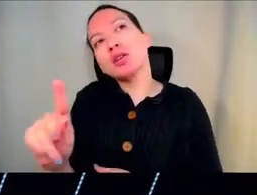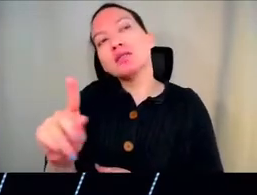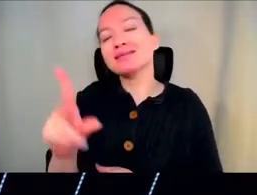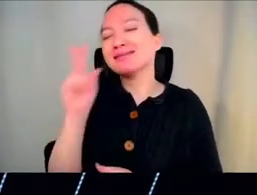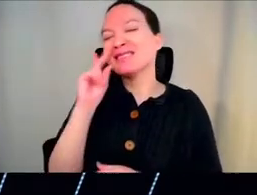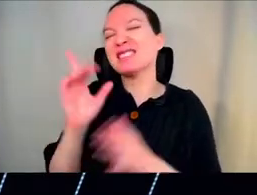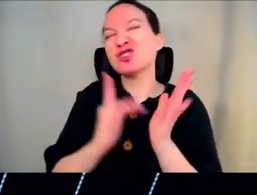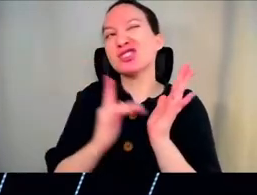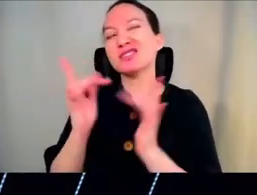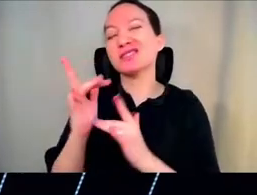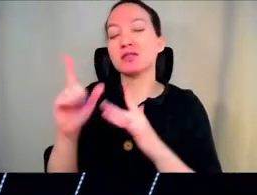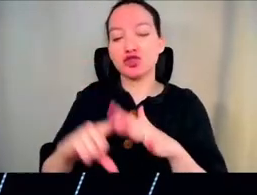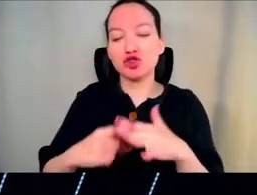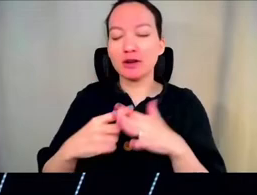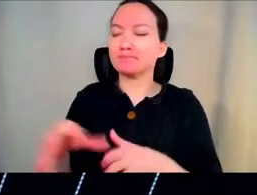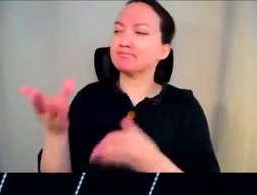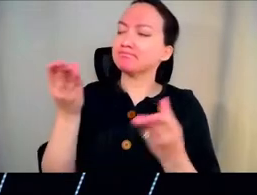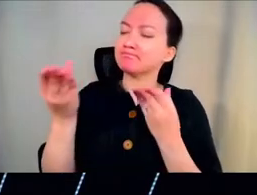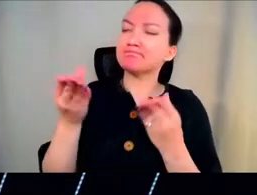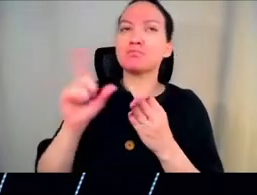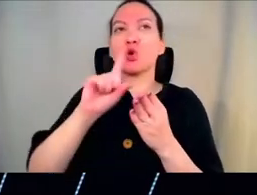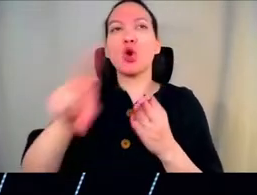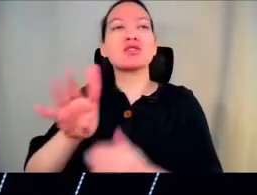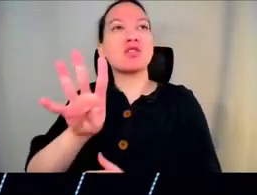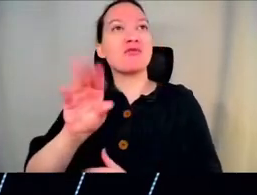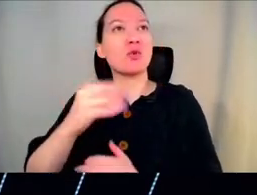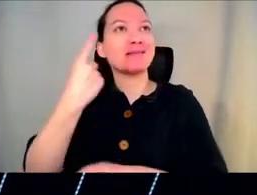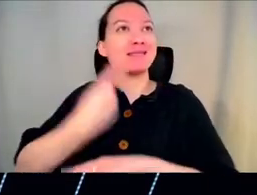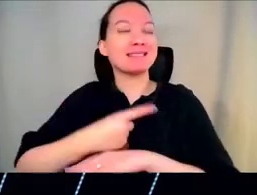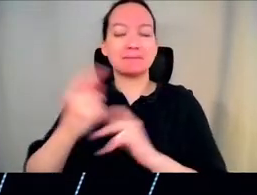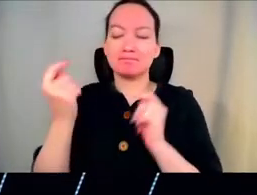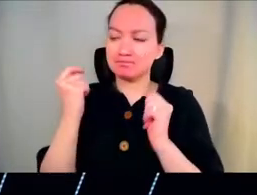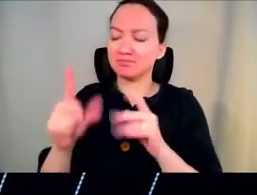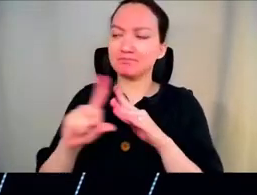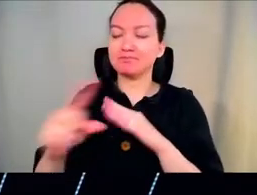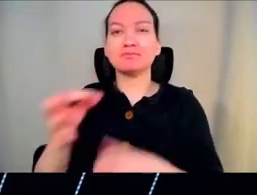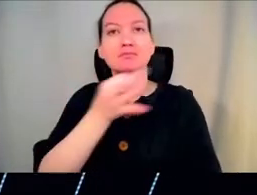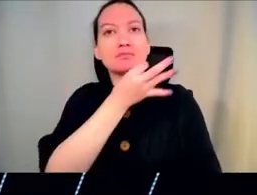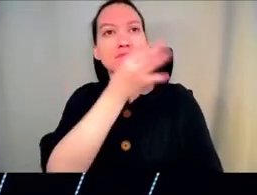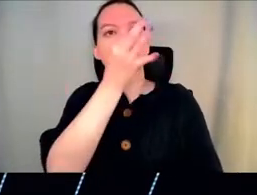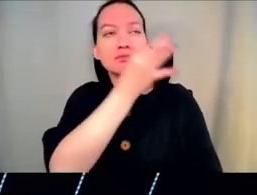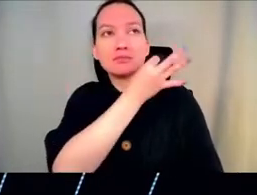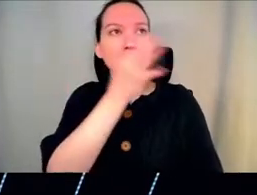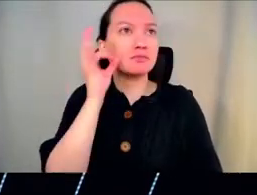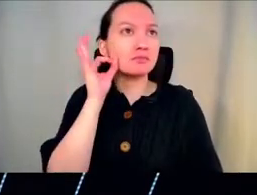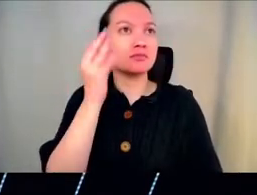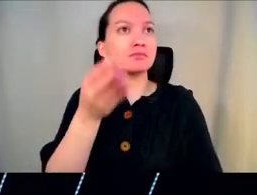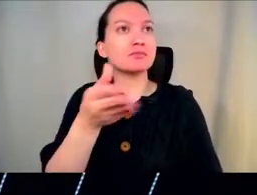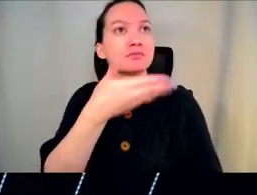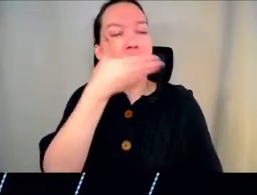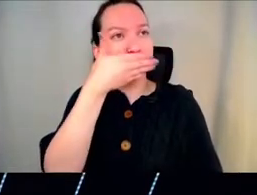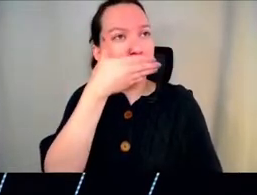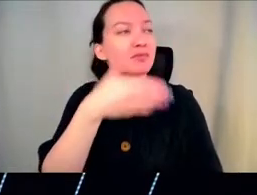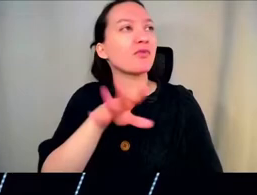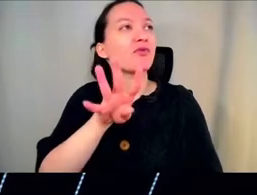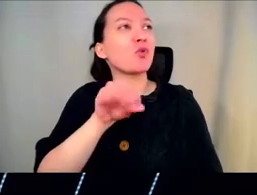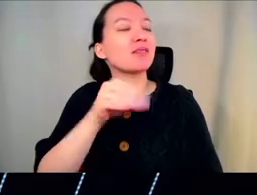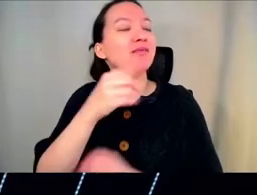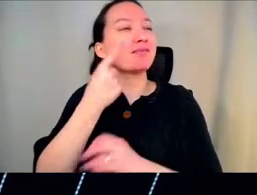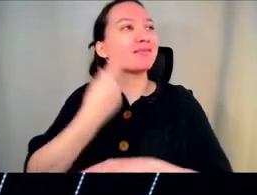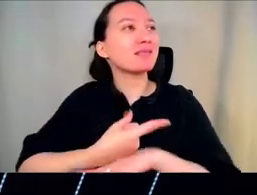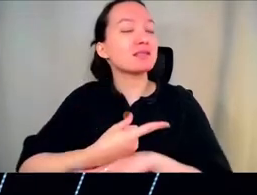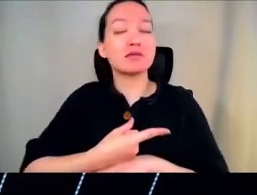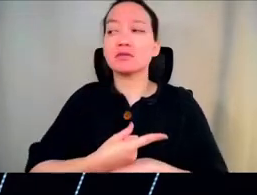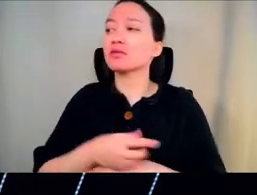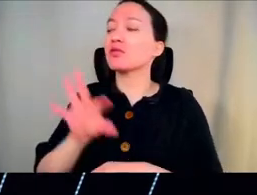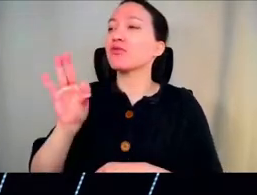Jesus starts sort of ministry. He goes 40 days immediately after that and fasts and spends time with God for 40 days. And the way Mark describes it, it